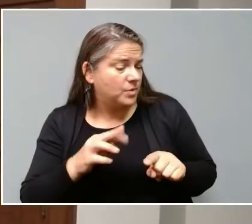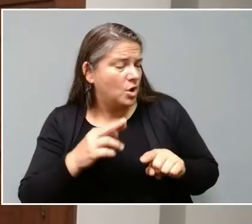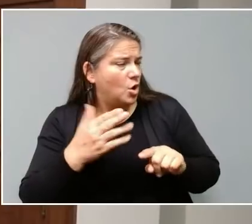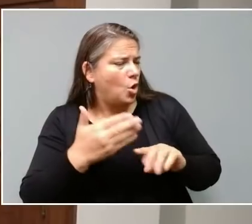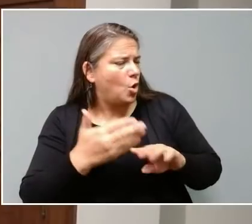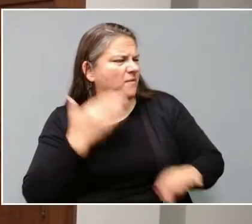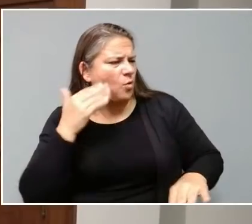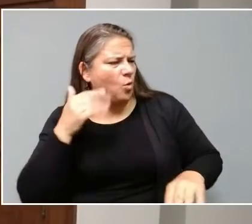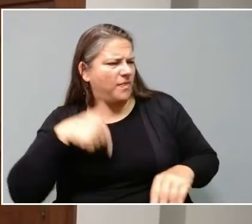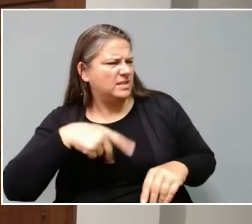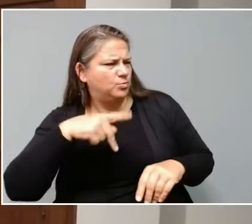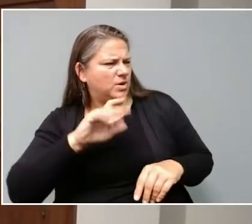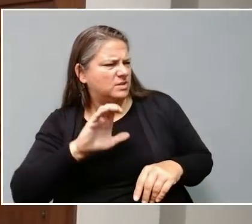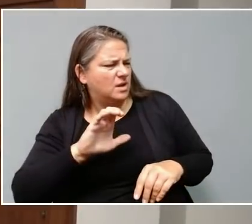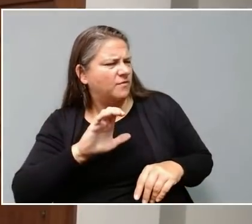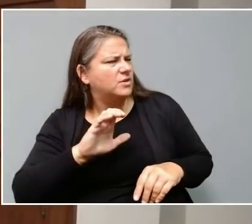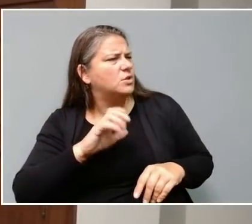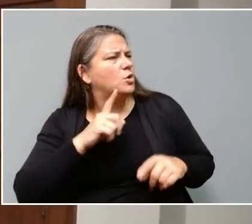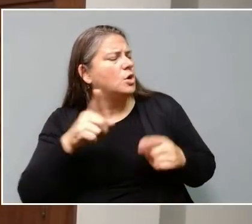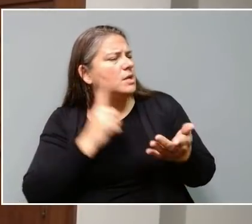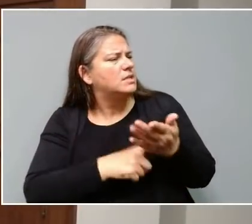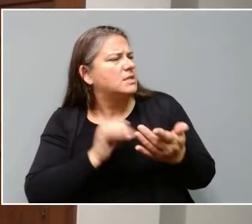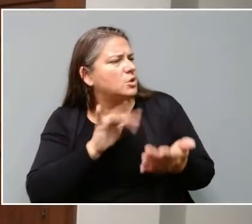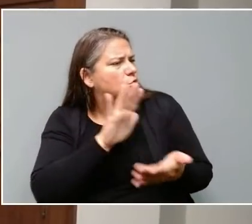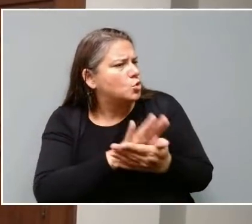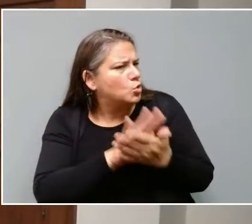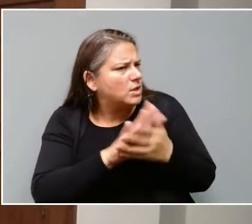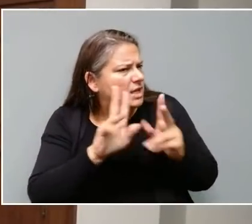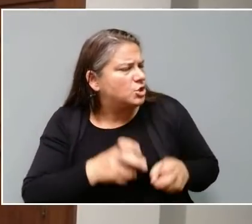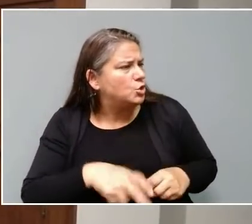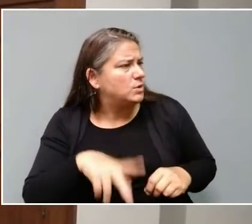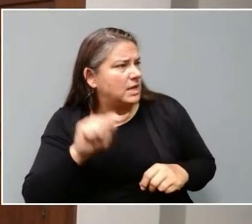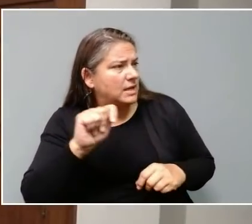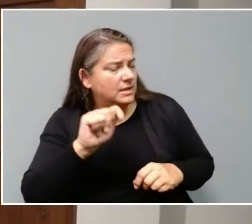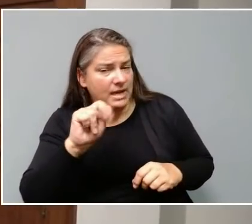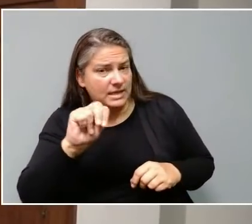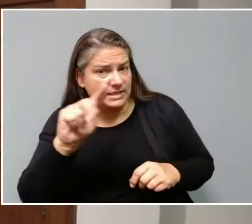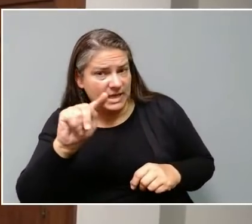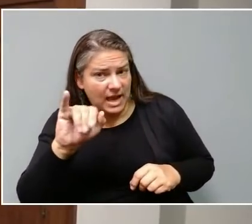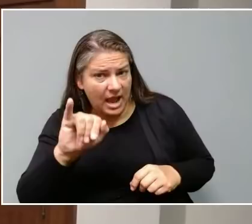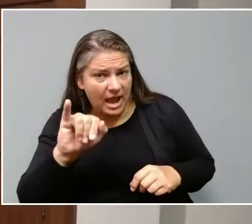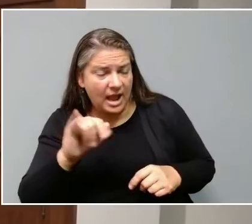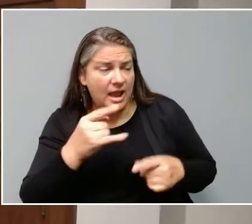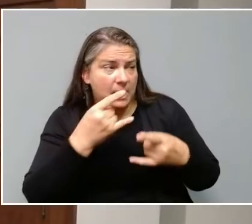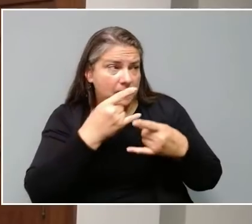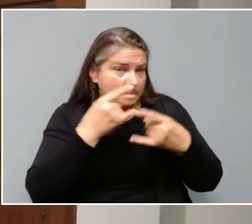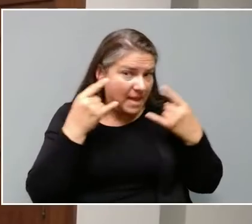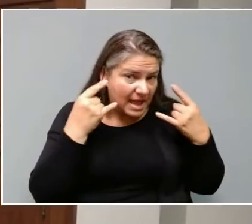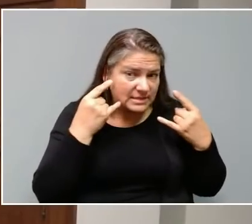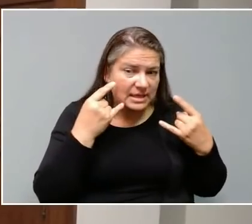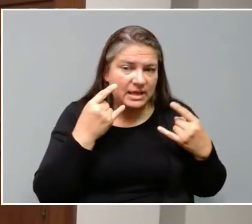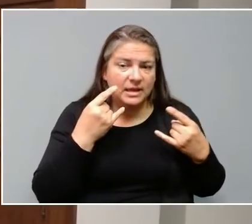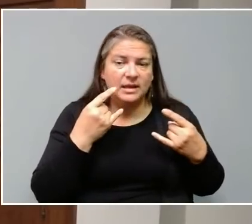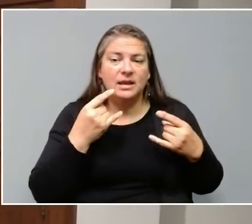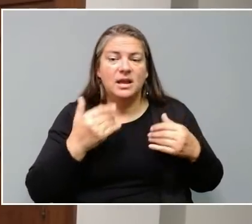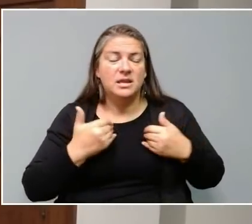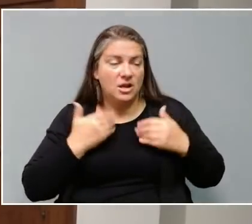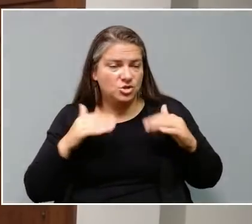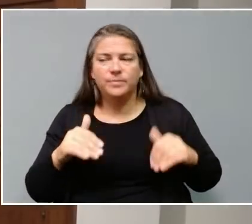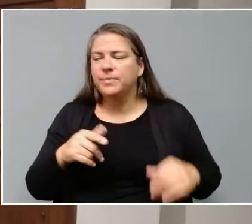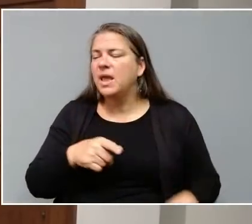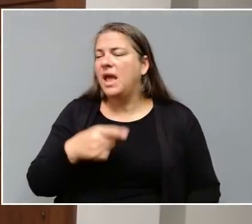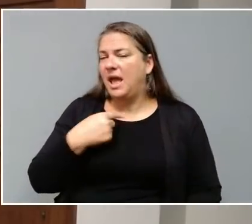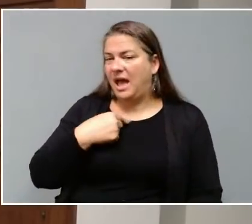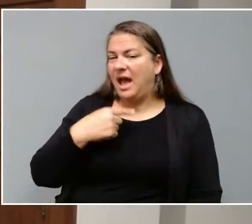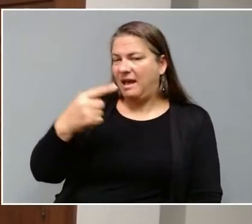conference, about school issues, NTI, even masking and masking young children specifically? So I think that there